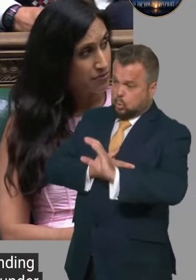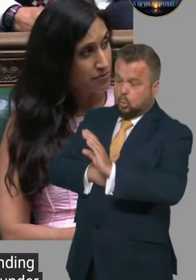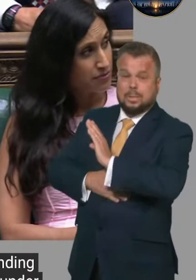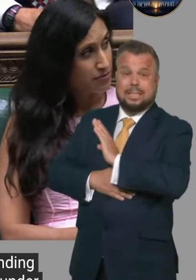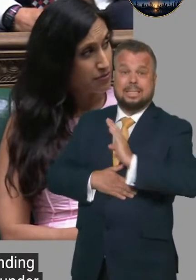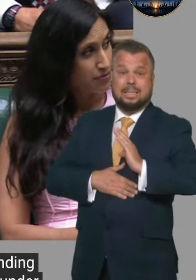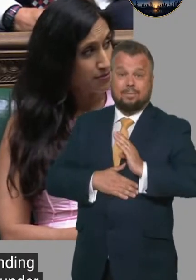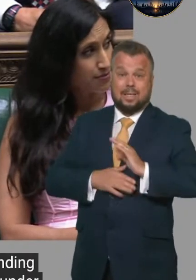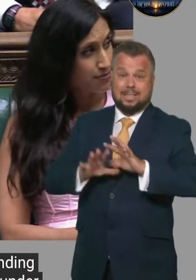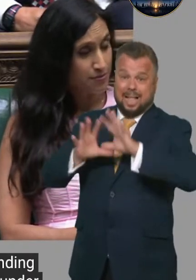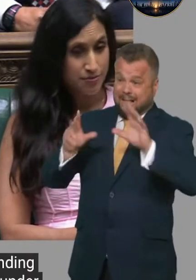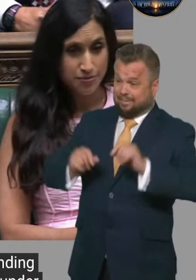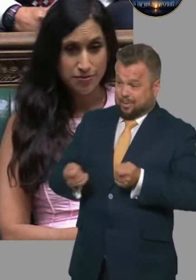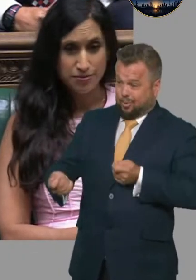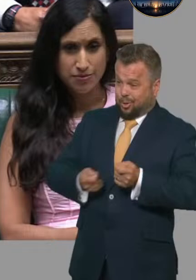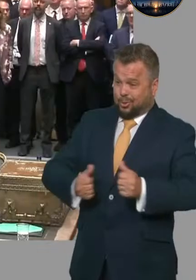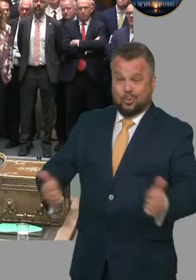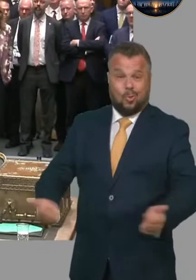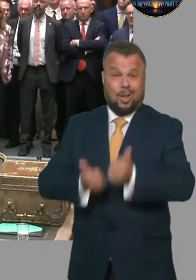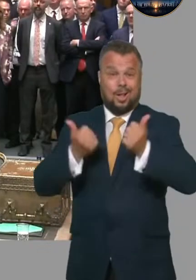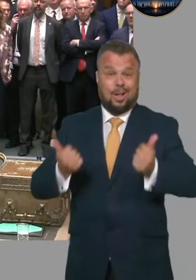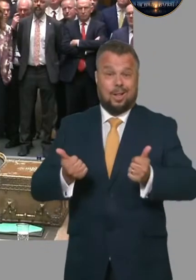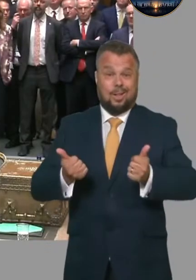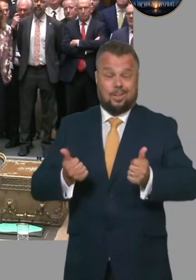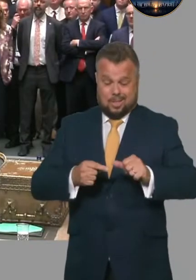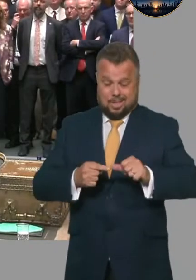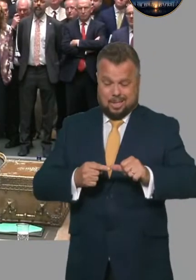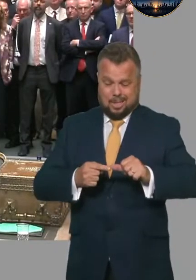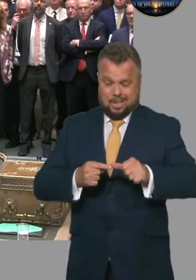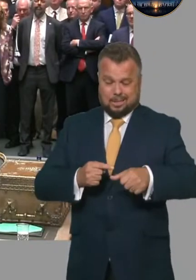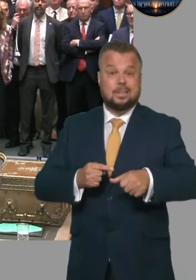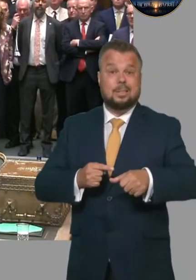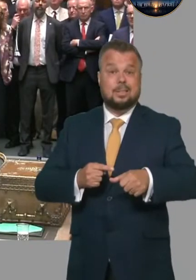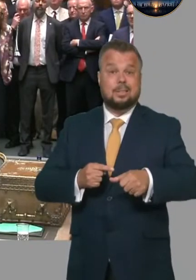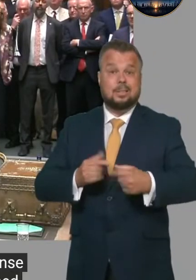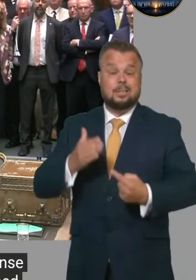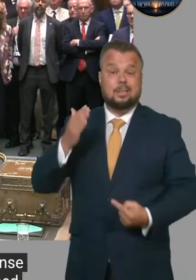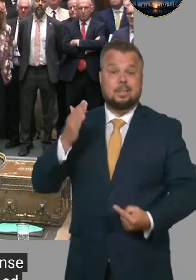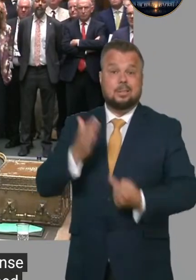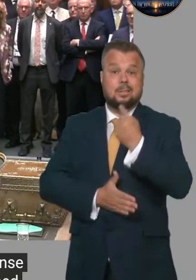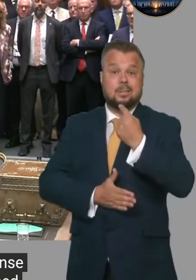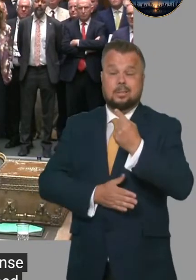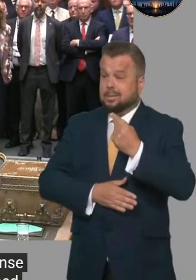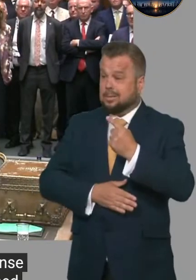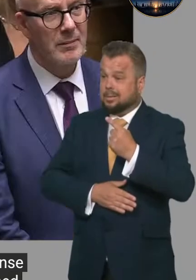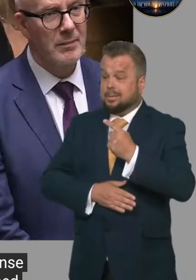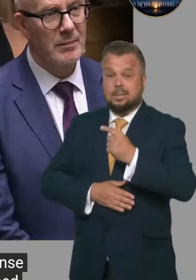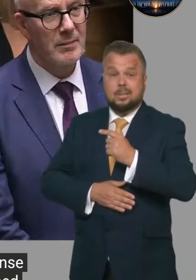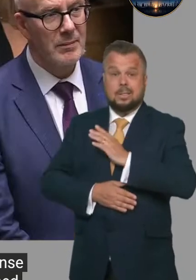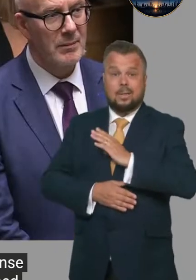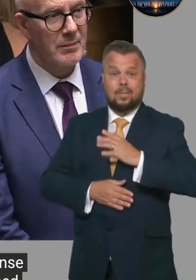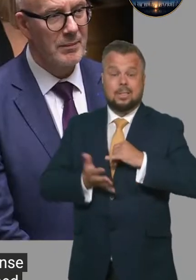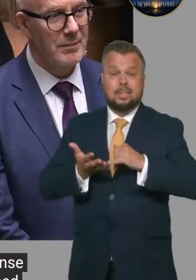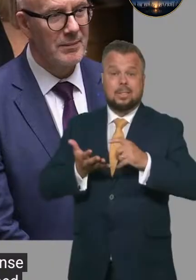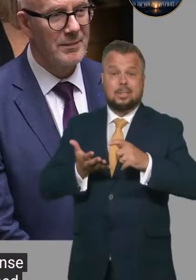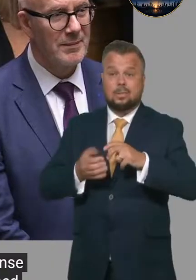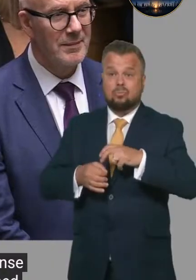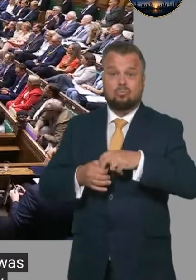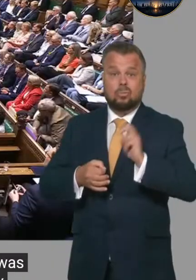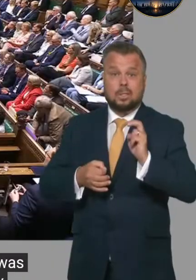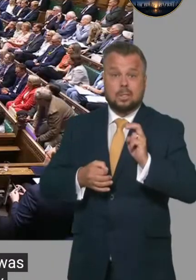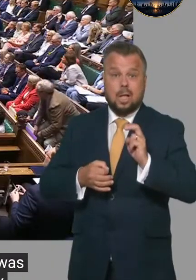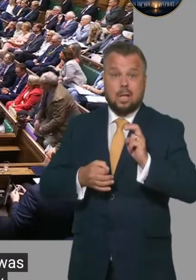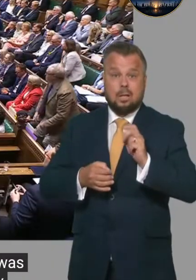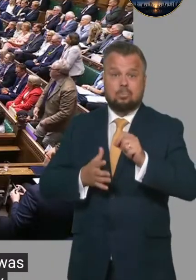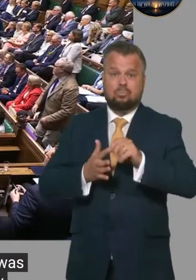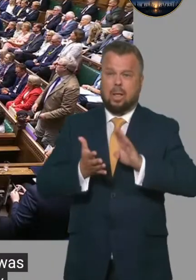was unable and the Treasury unwilling to fund the defence of our country. What changed?